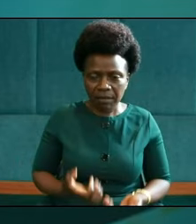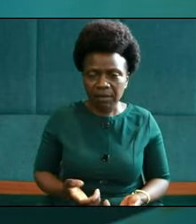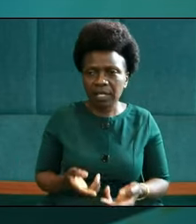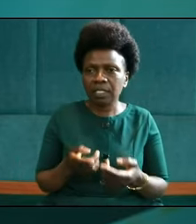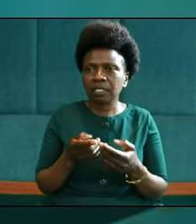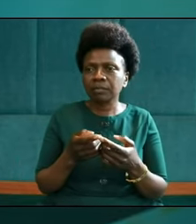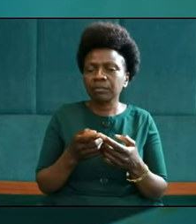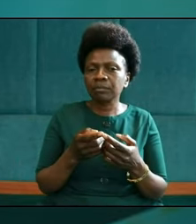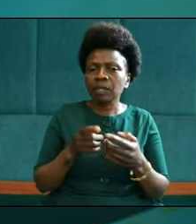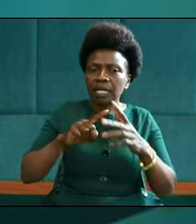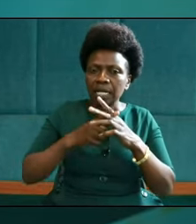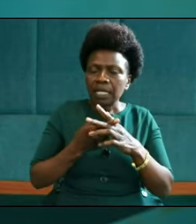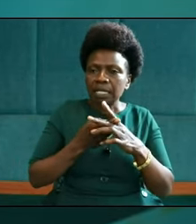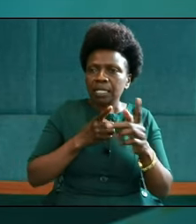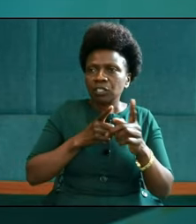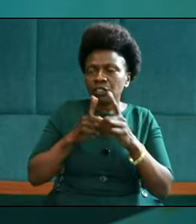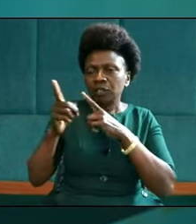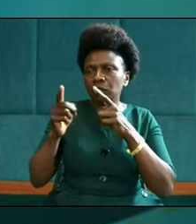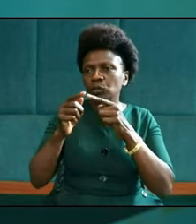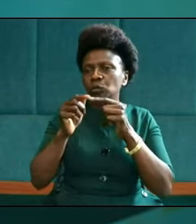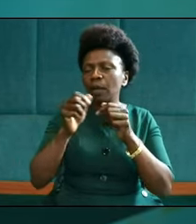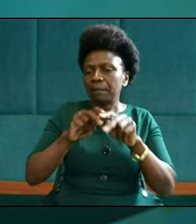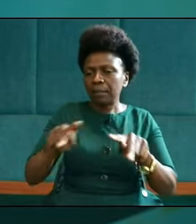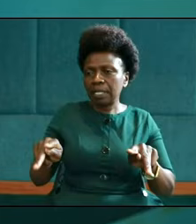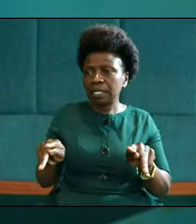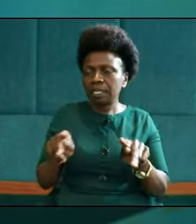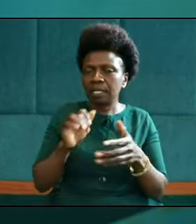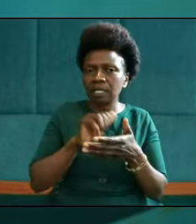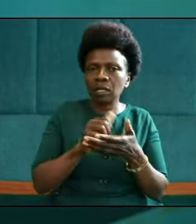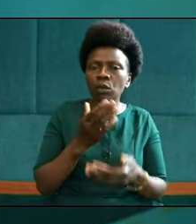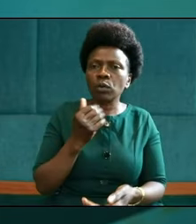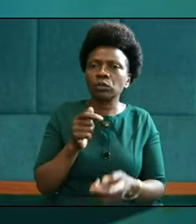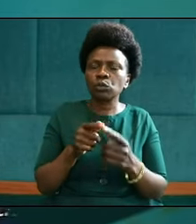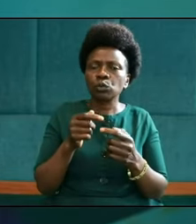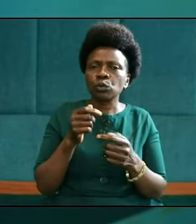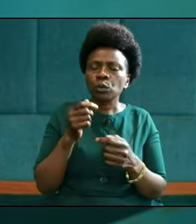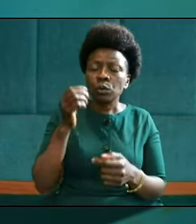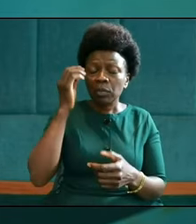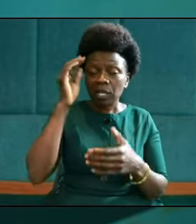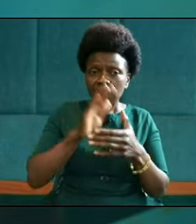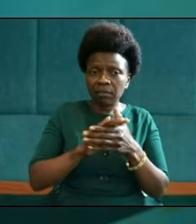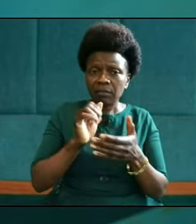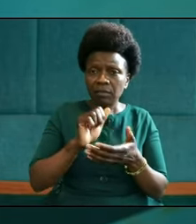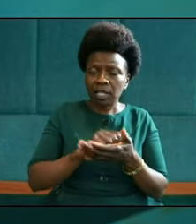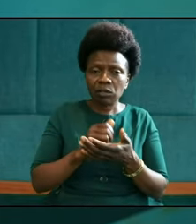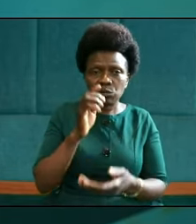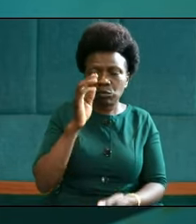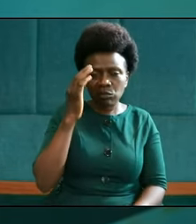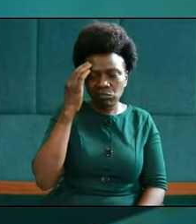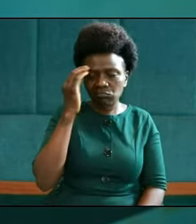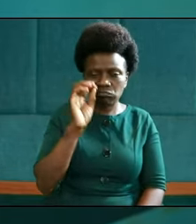sets on a journey to a place that I want to believe that he was not sure of.